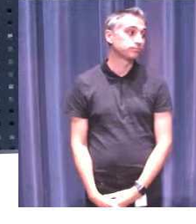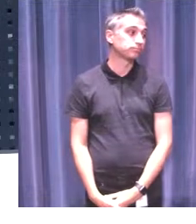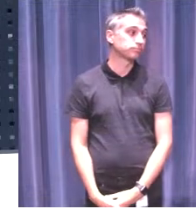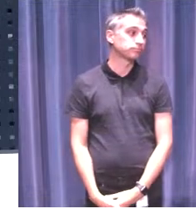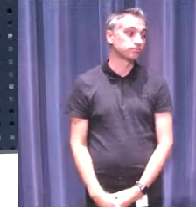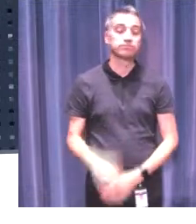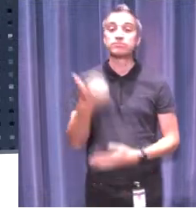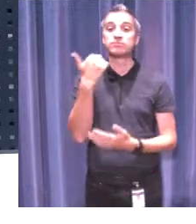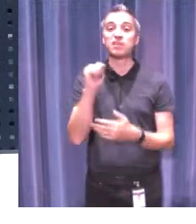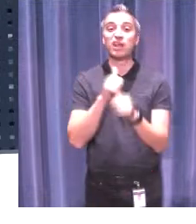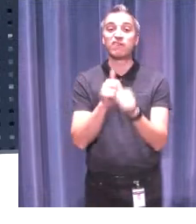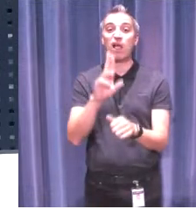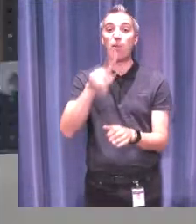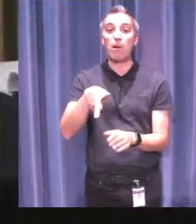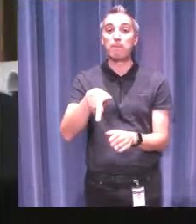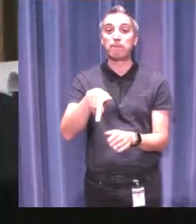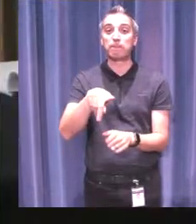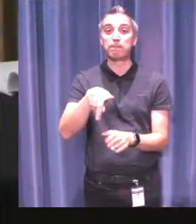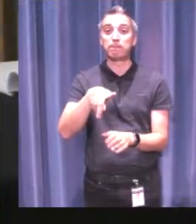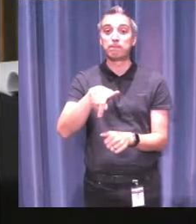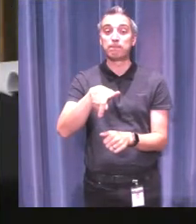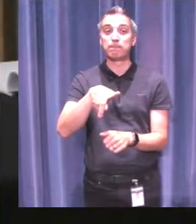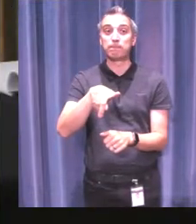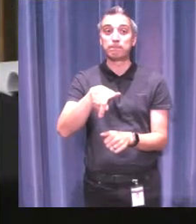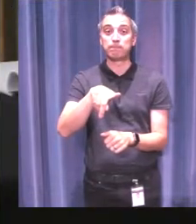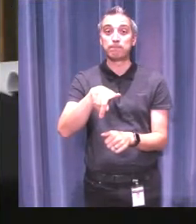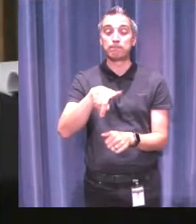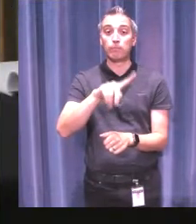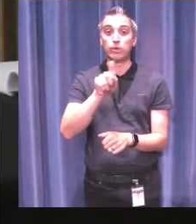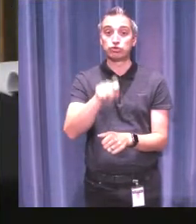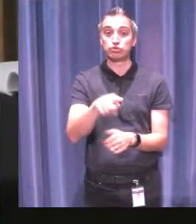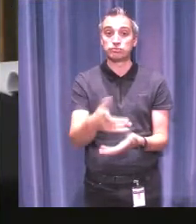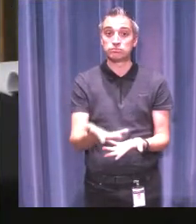Are there any follow-ups to that answer?